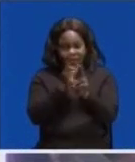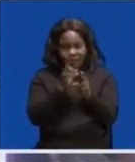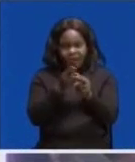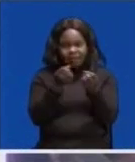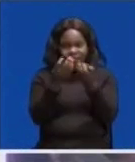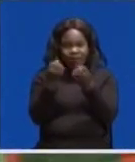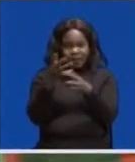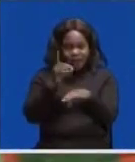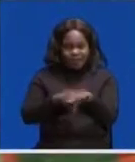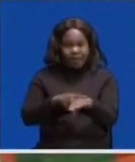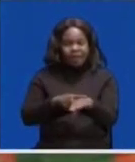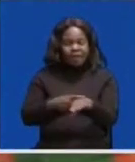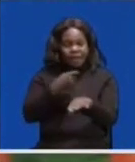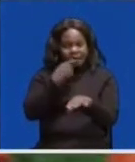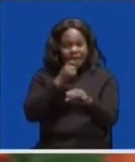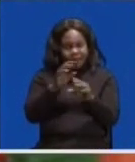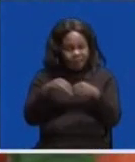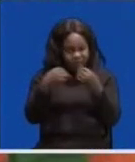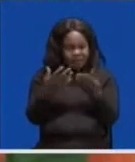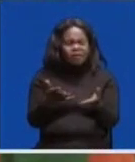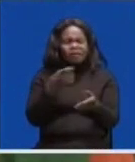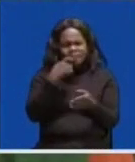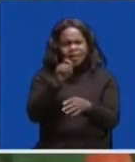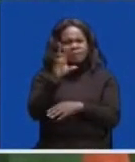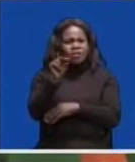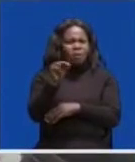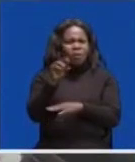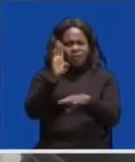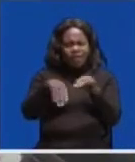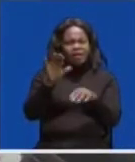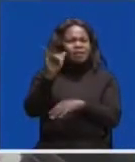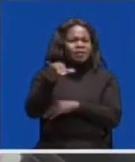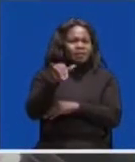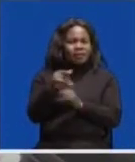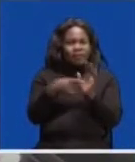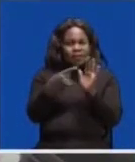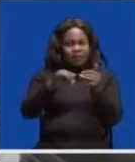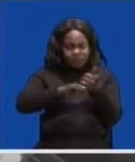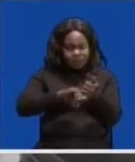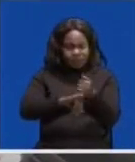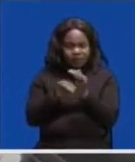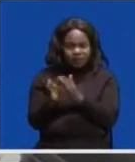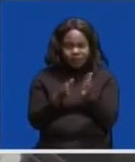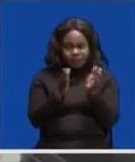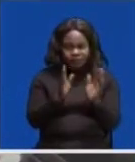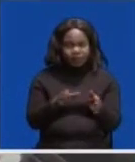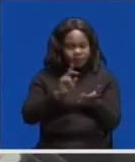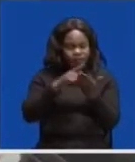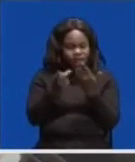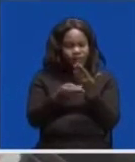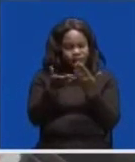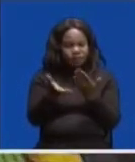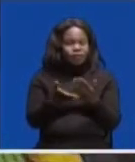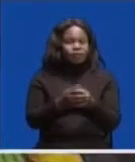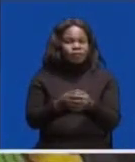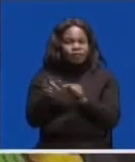that should be in your vocabulary should be no other than yes. The Shaw Society, who are the organizers of the event, thanked